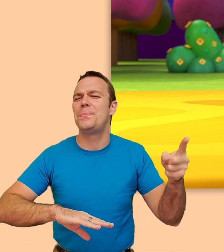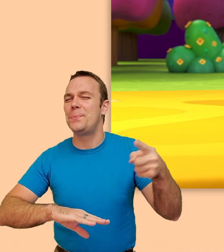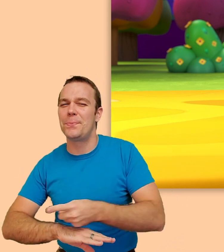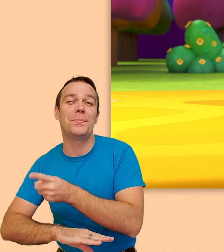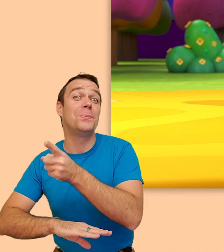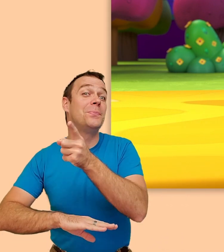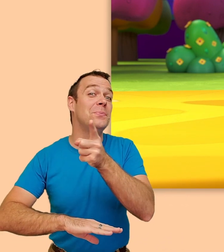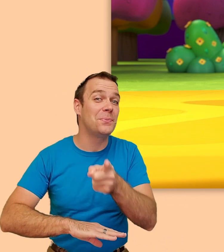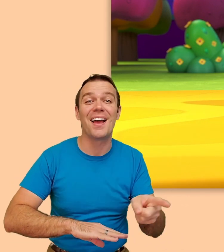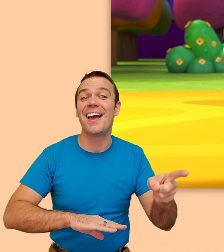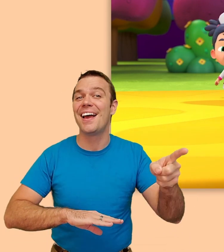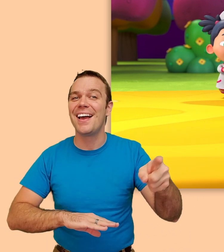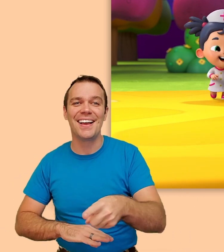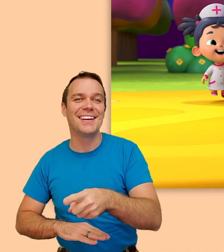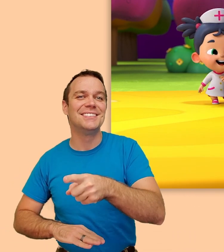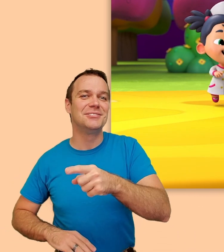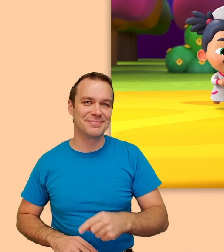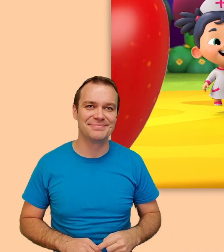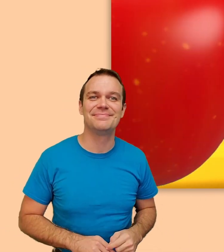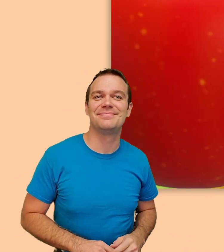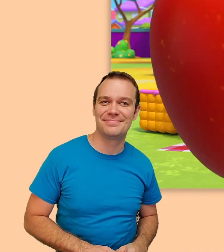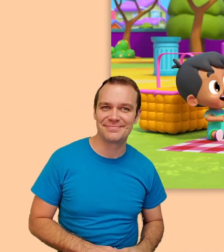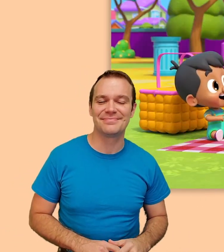all through the